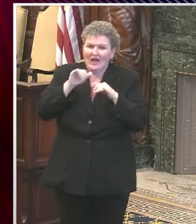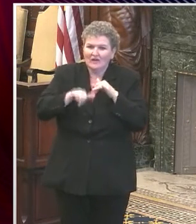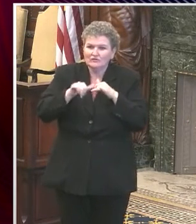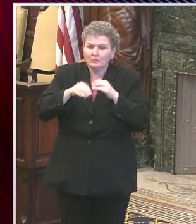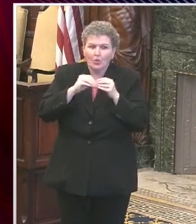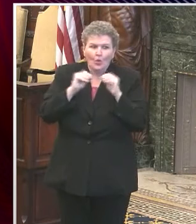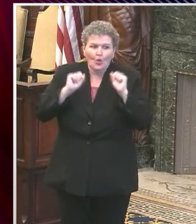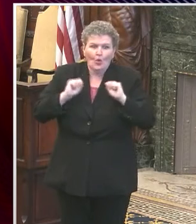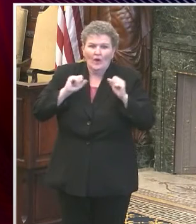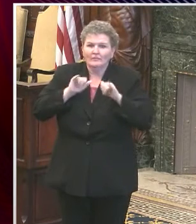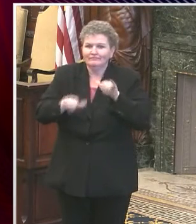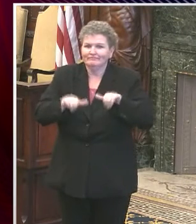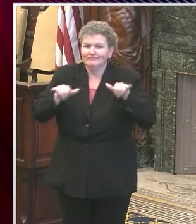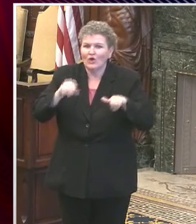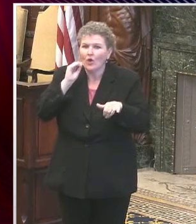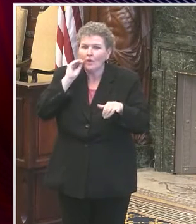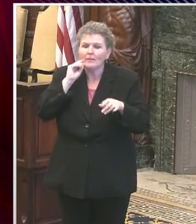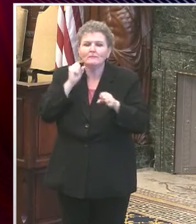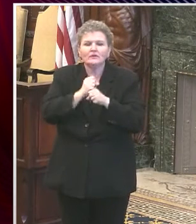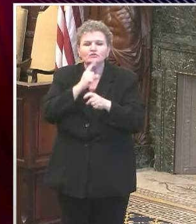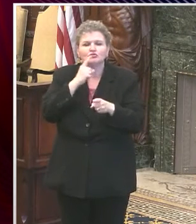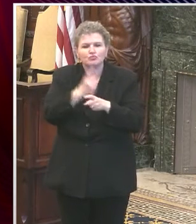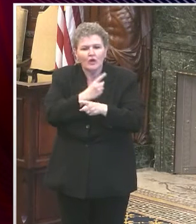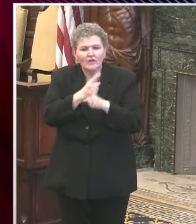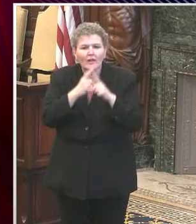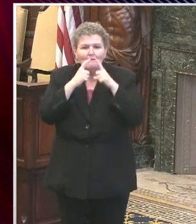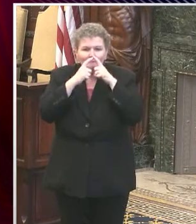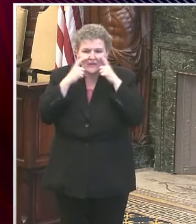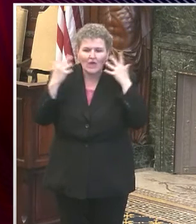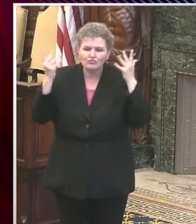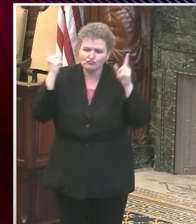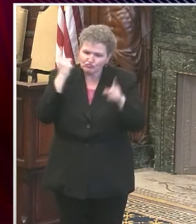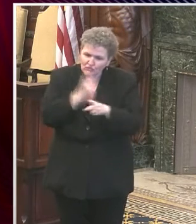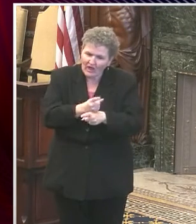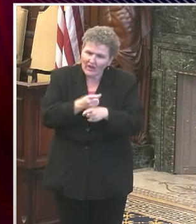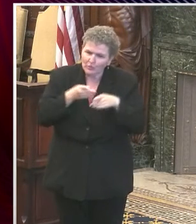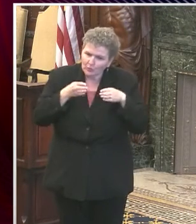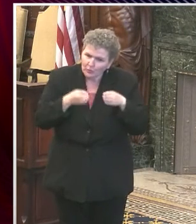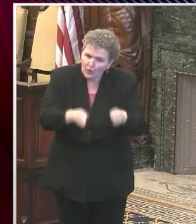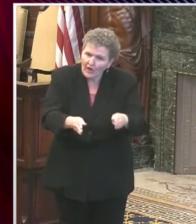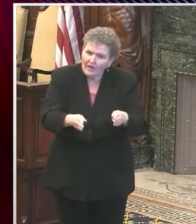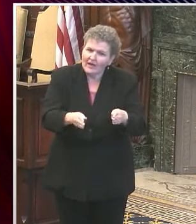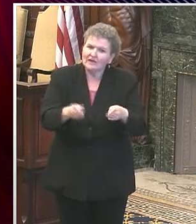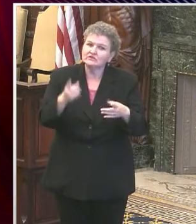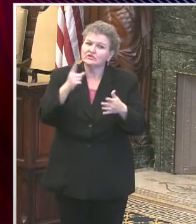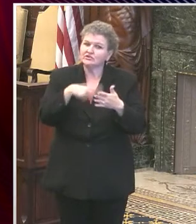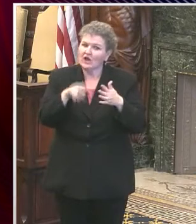these masks regularly now and get used to wearing them correctly now. More information is on our website,